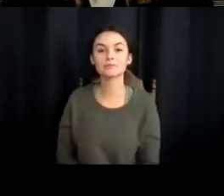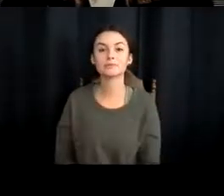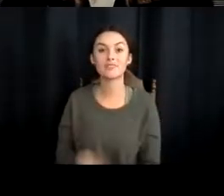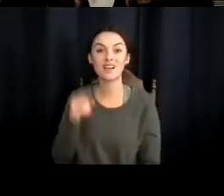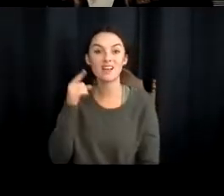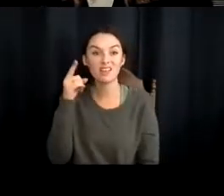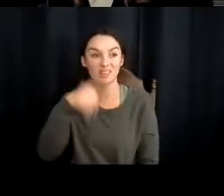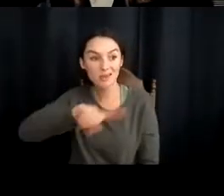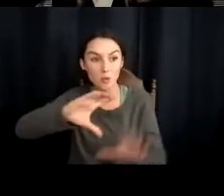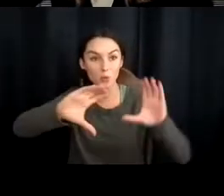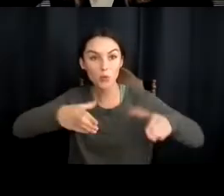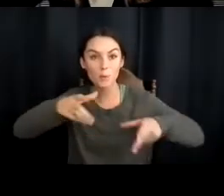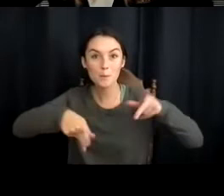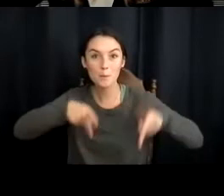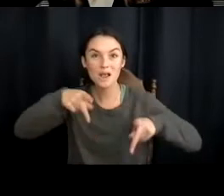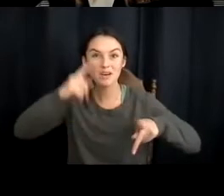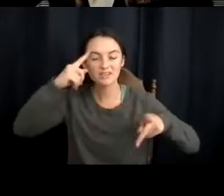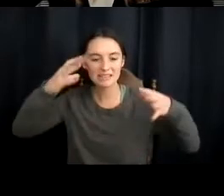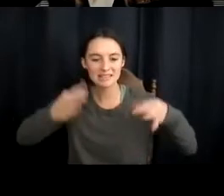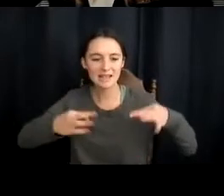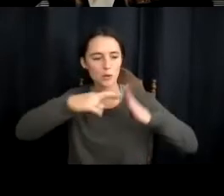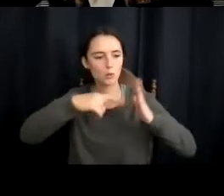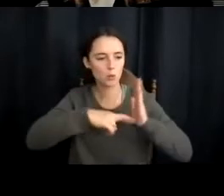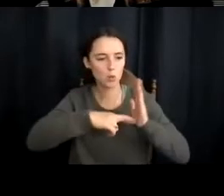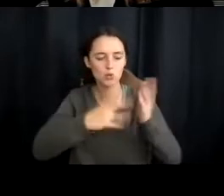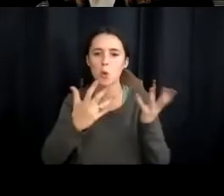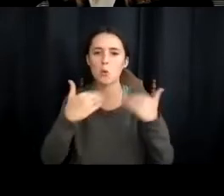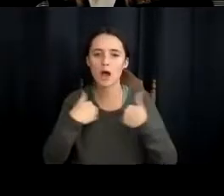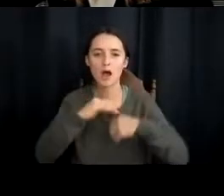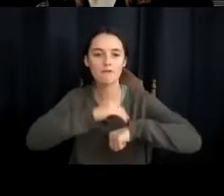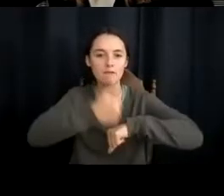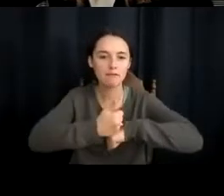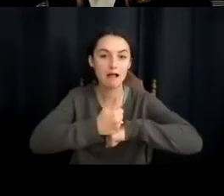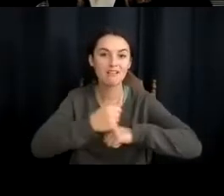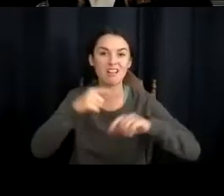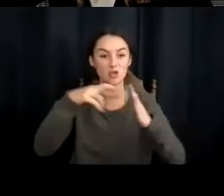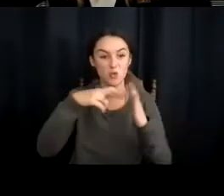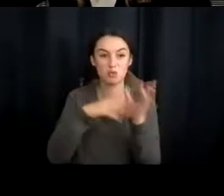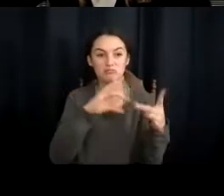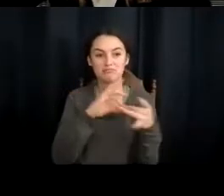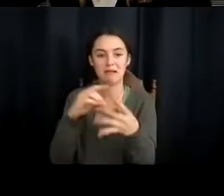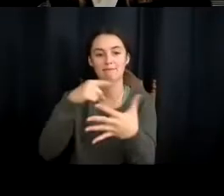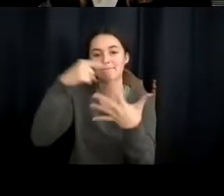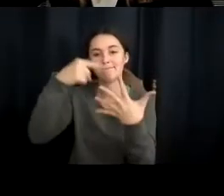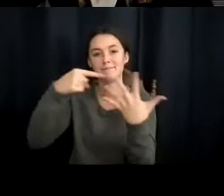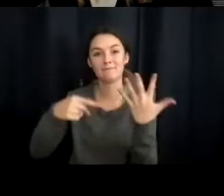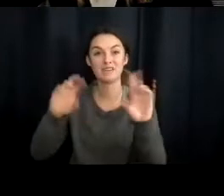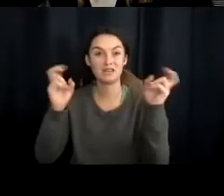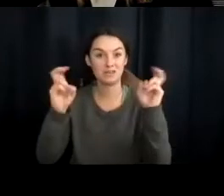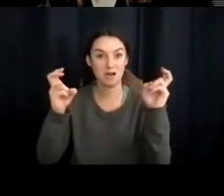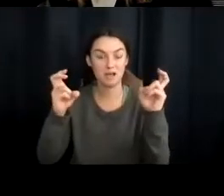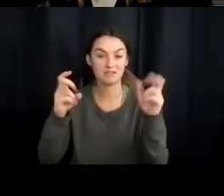what kinds of rules we have here in Oregon. And those rules can be about all kinds of stuff, right? It can be about